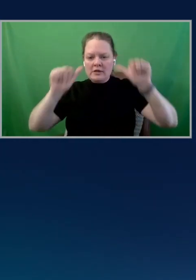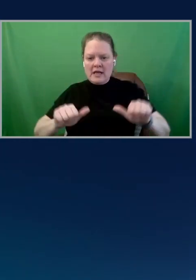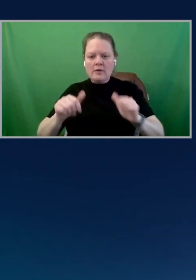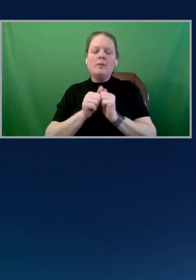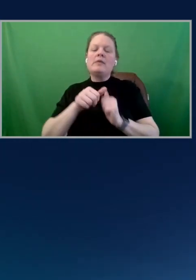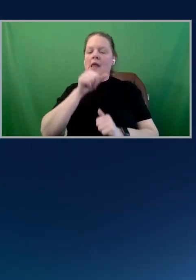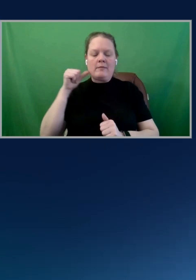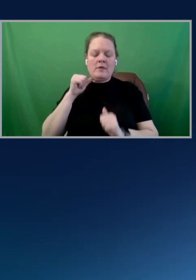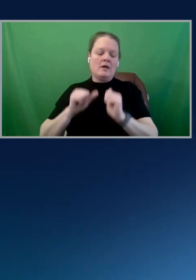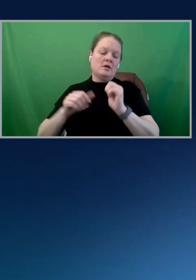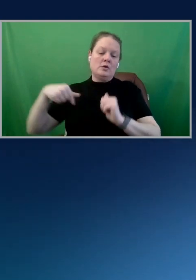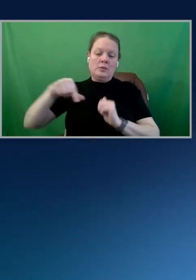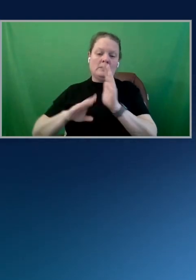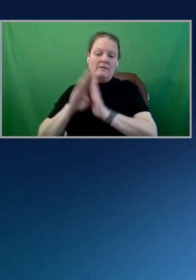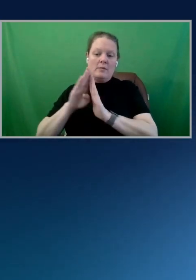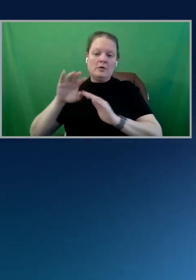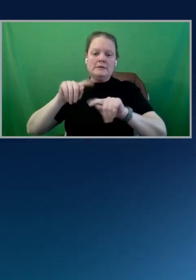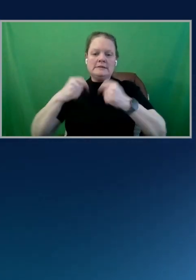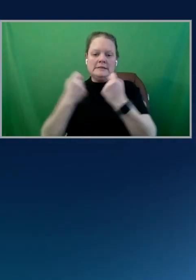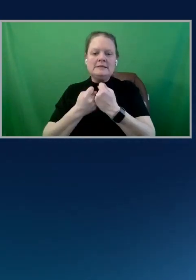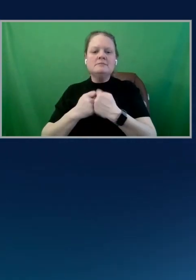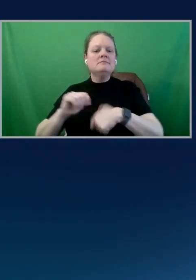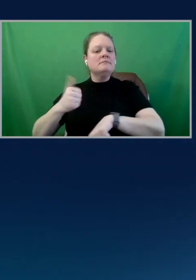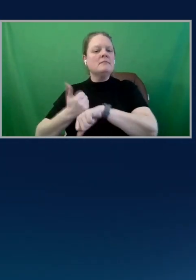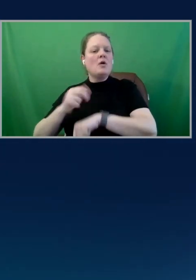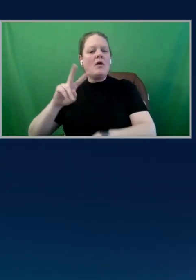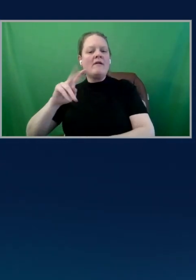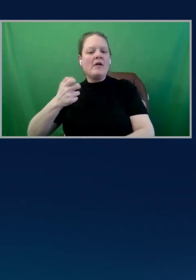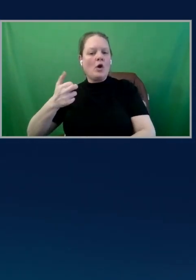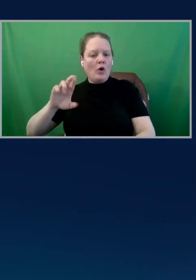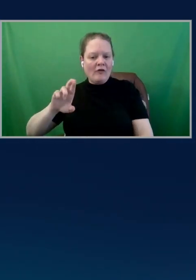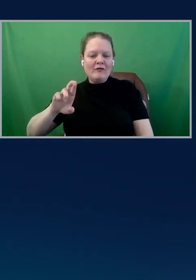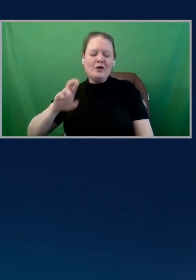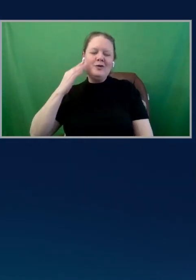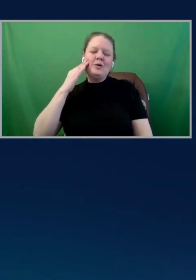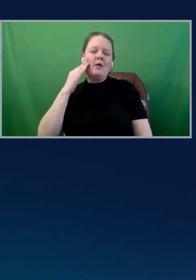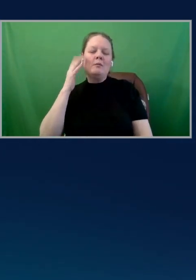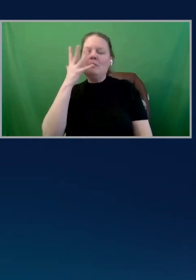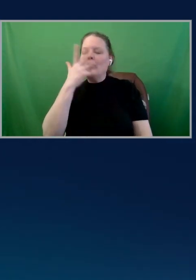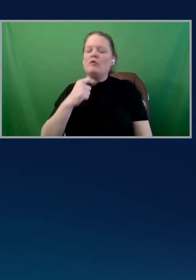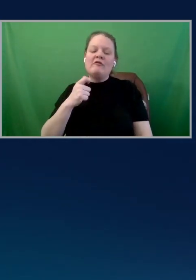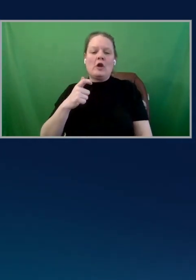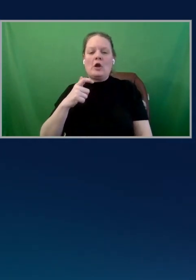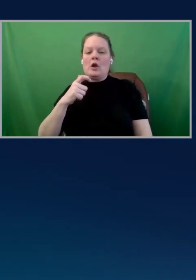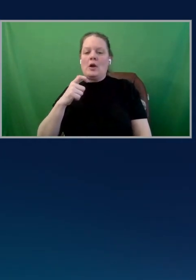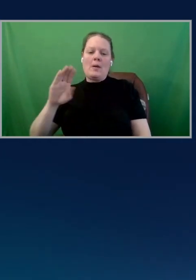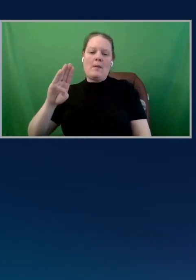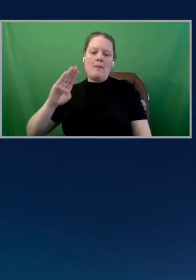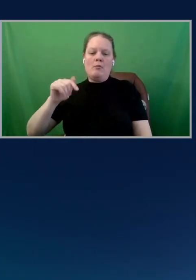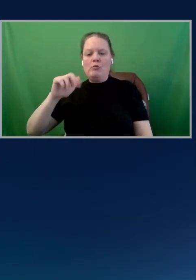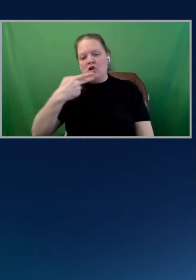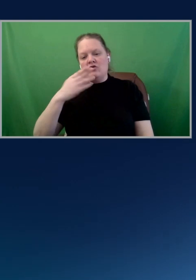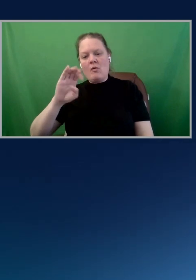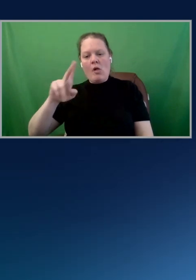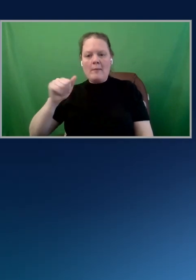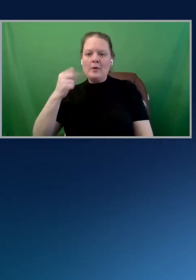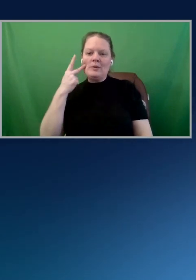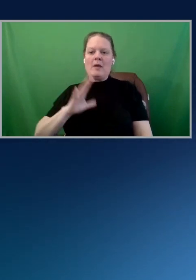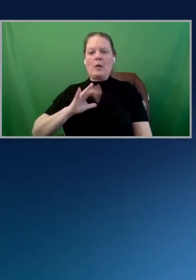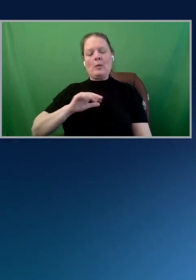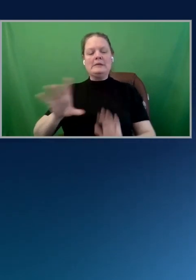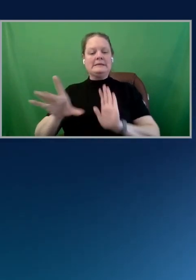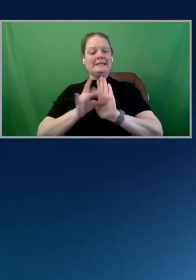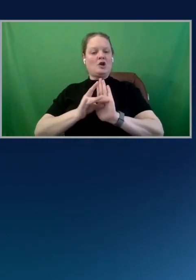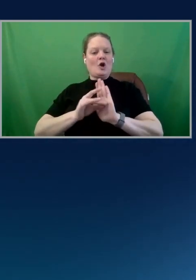based in Vancouver, beautiful British Columbia. You can see by my cool sticker Very cool. on my computer. It is beautiful.